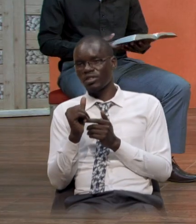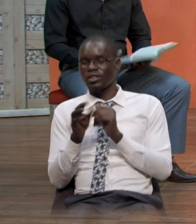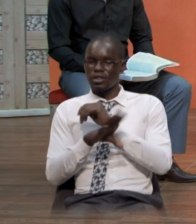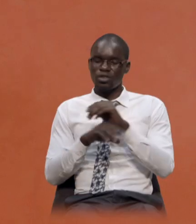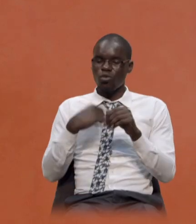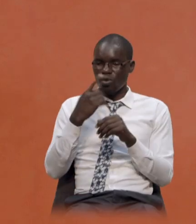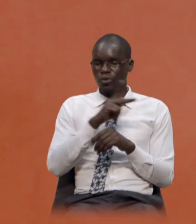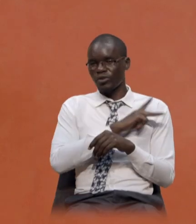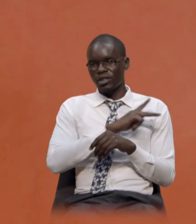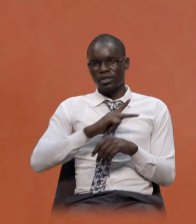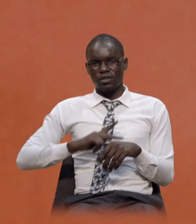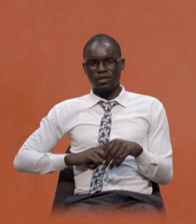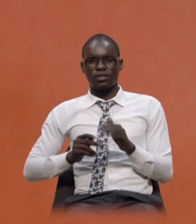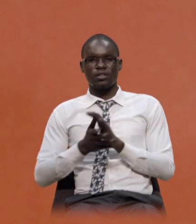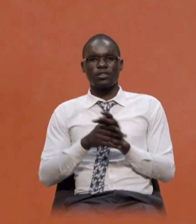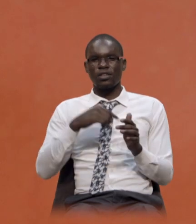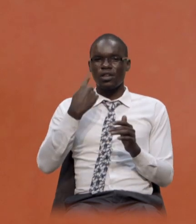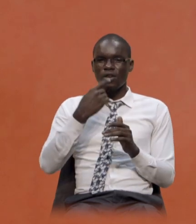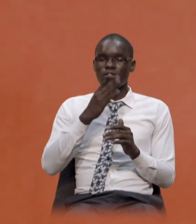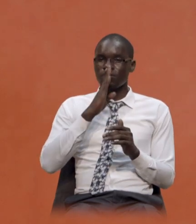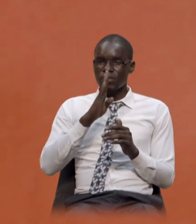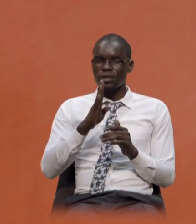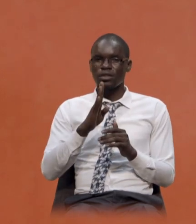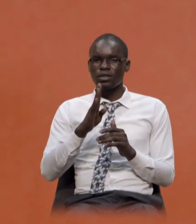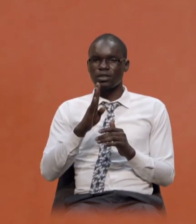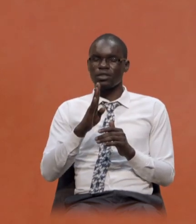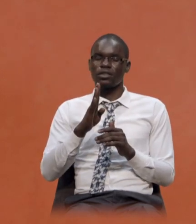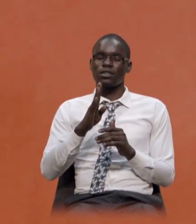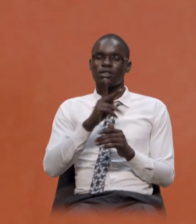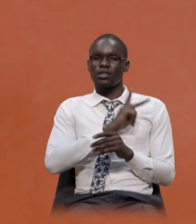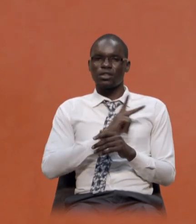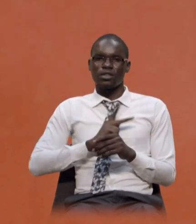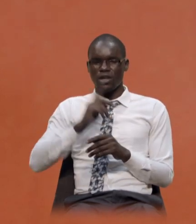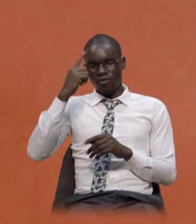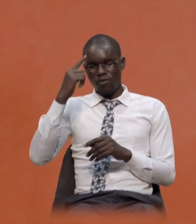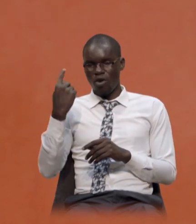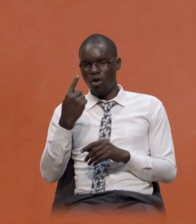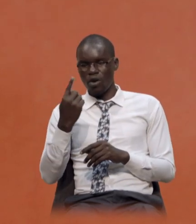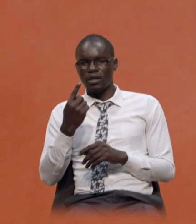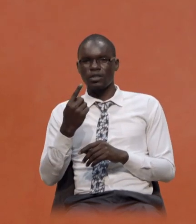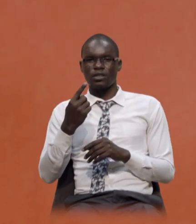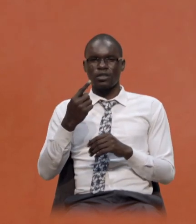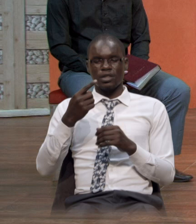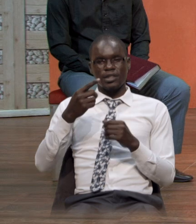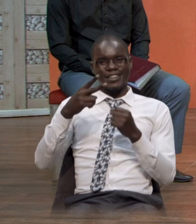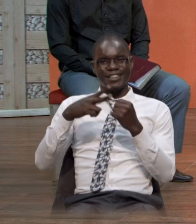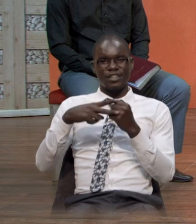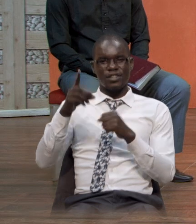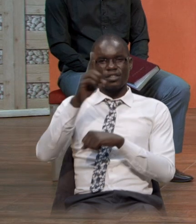was the king who became a king for only 7 days and killed